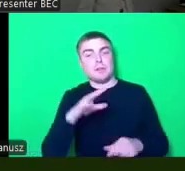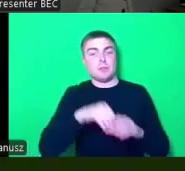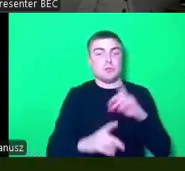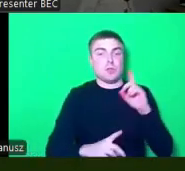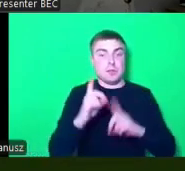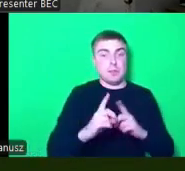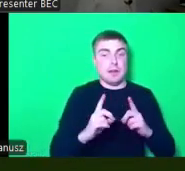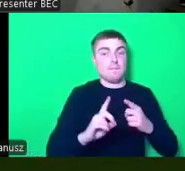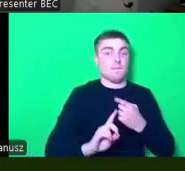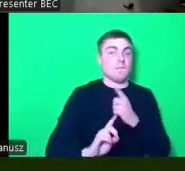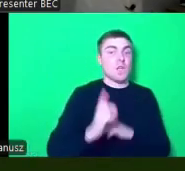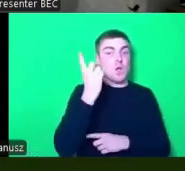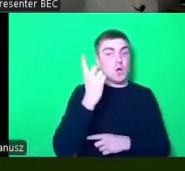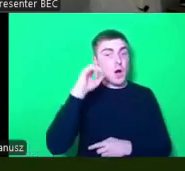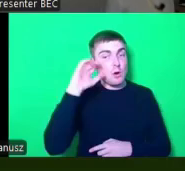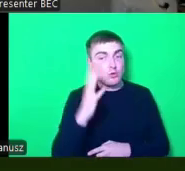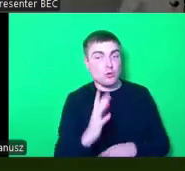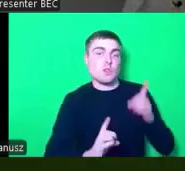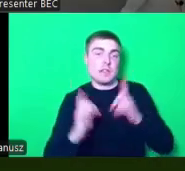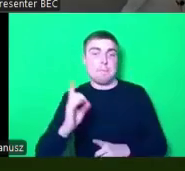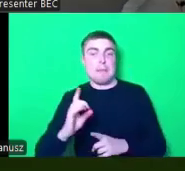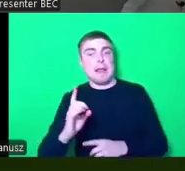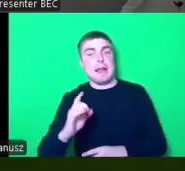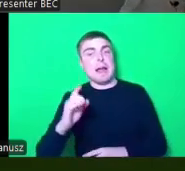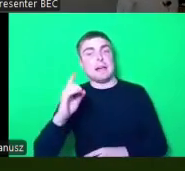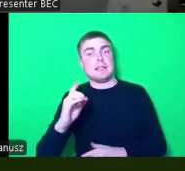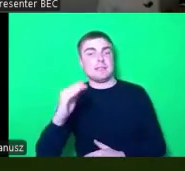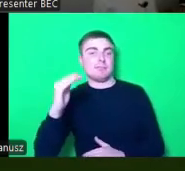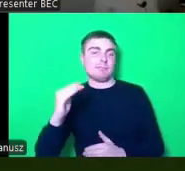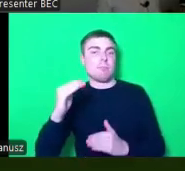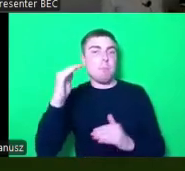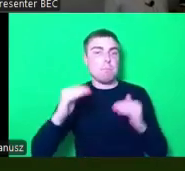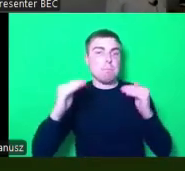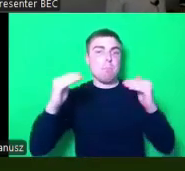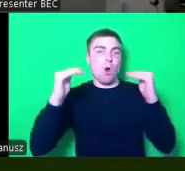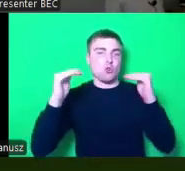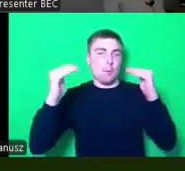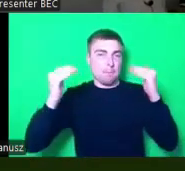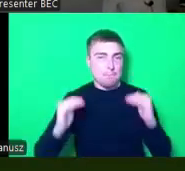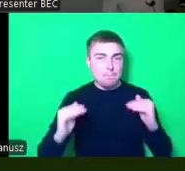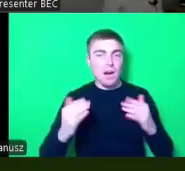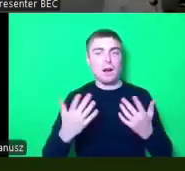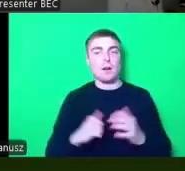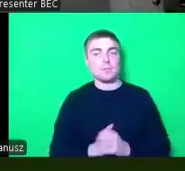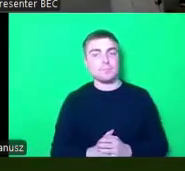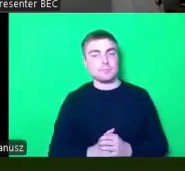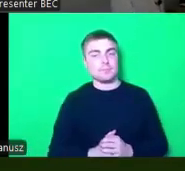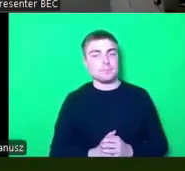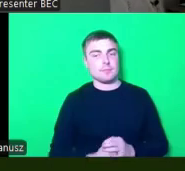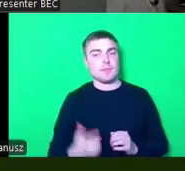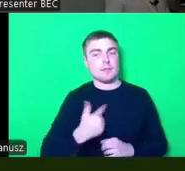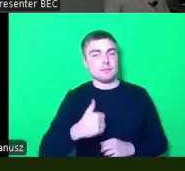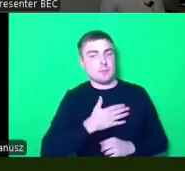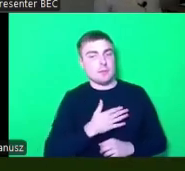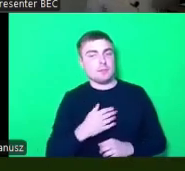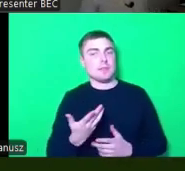trait diversity levels. And so you can have a 4 diversity species plot, but it can have a